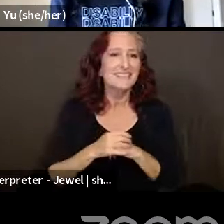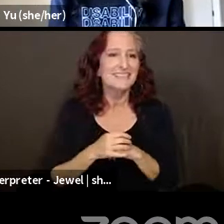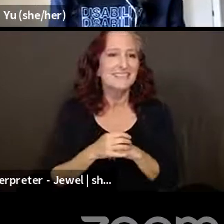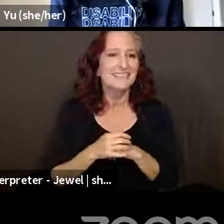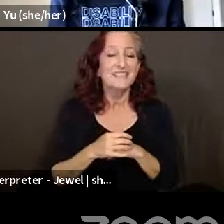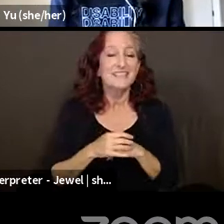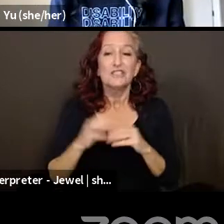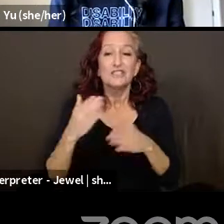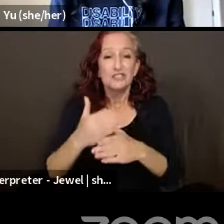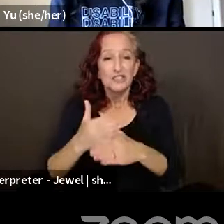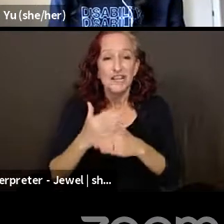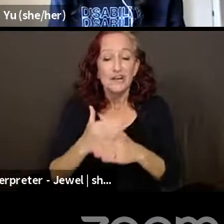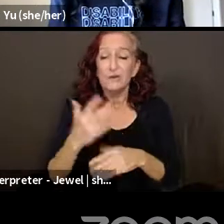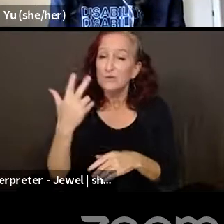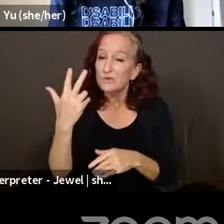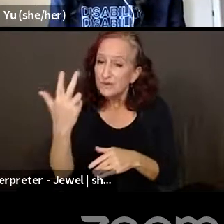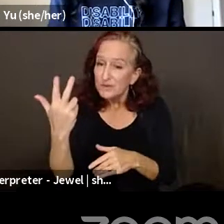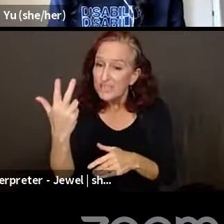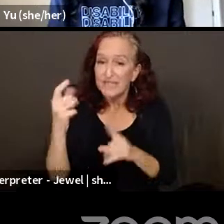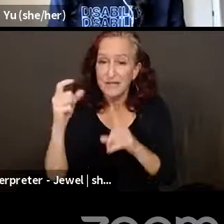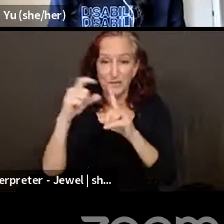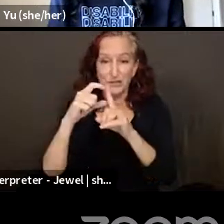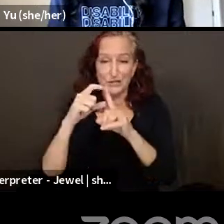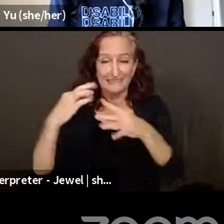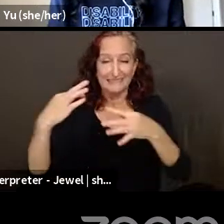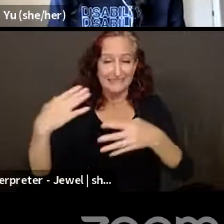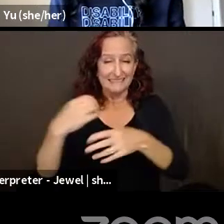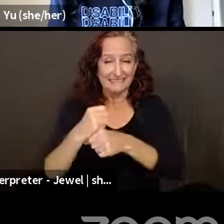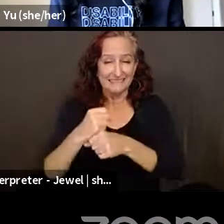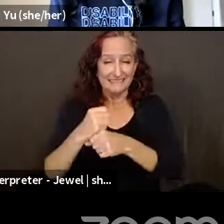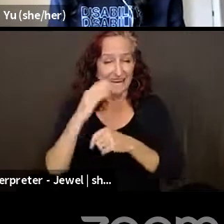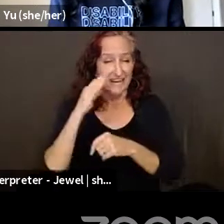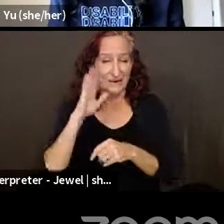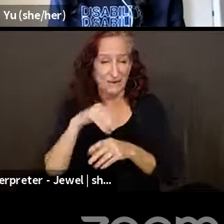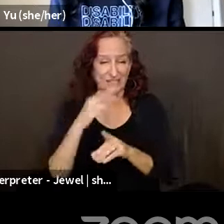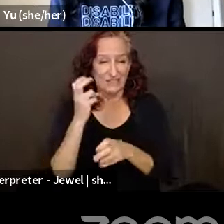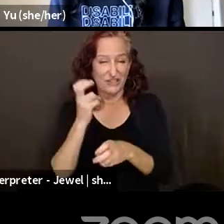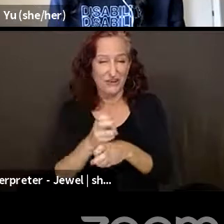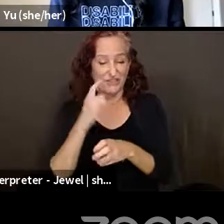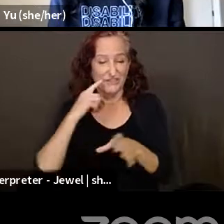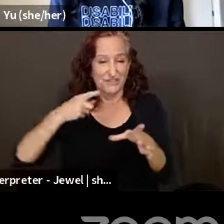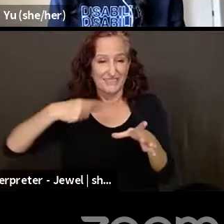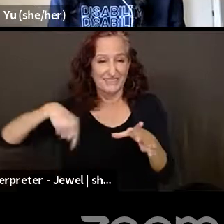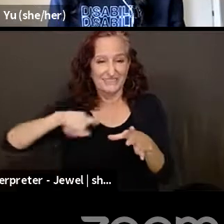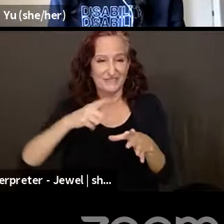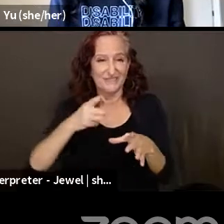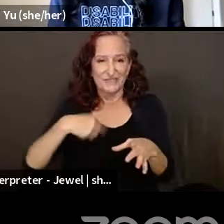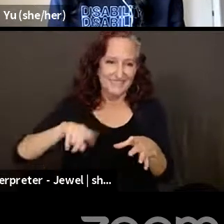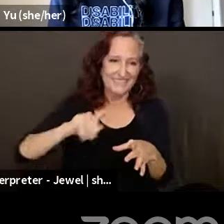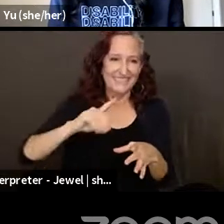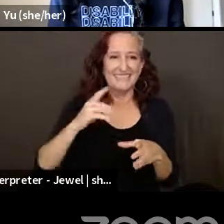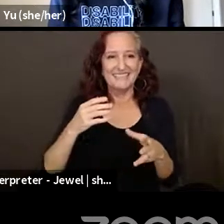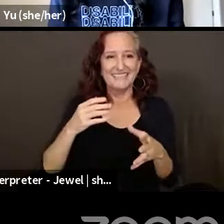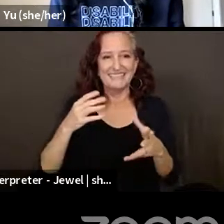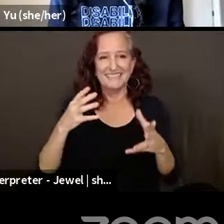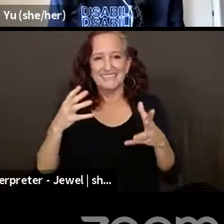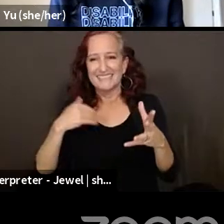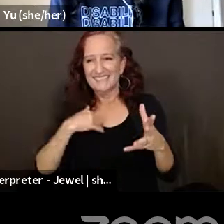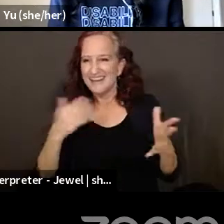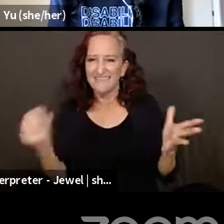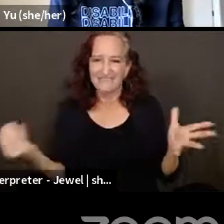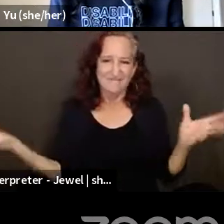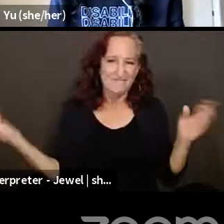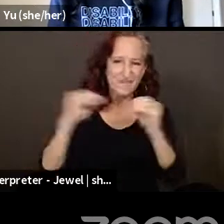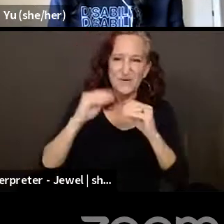3 words in this one. I know that's a challenge for all of us because we all do this work and we're in